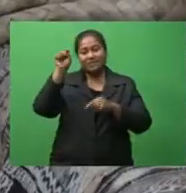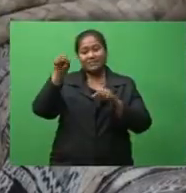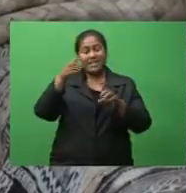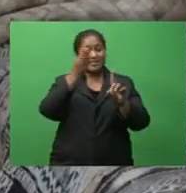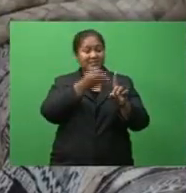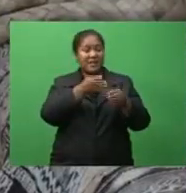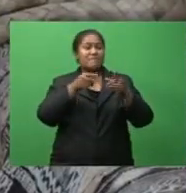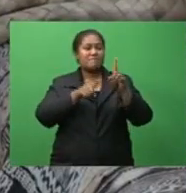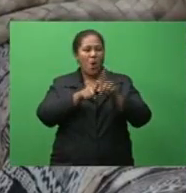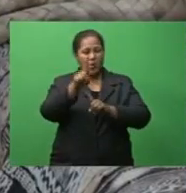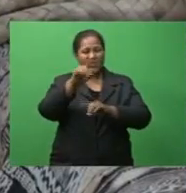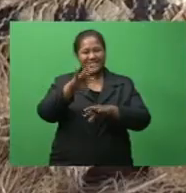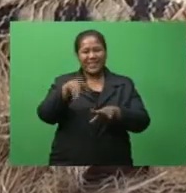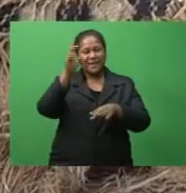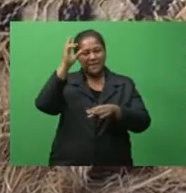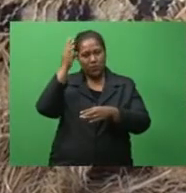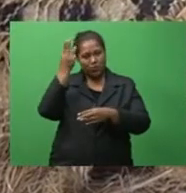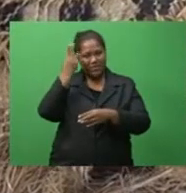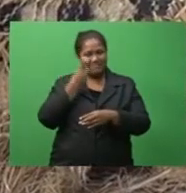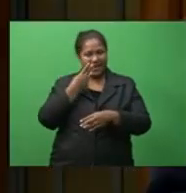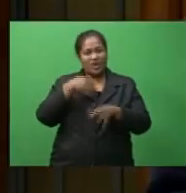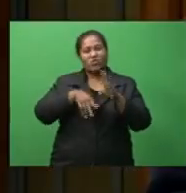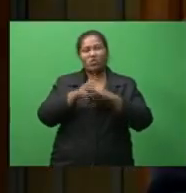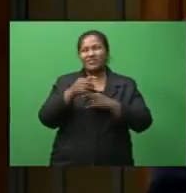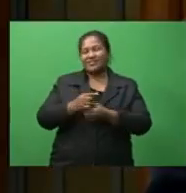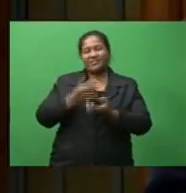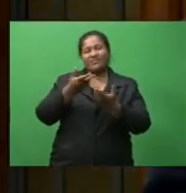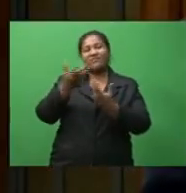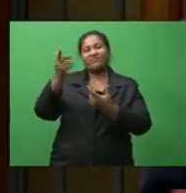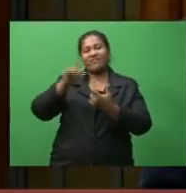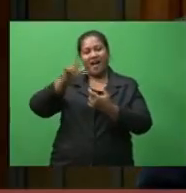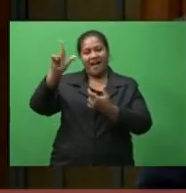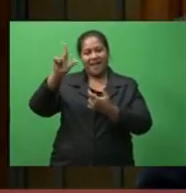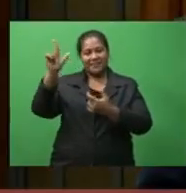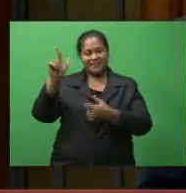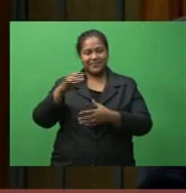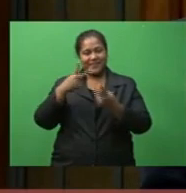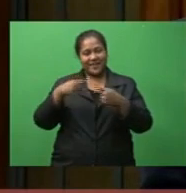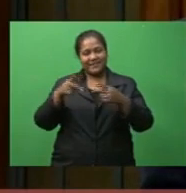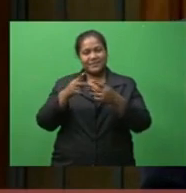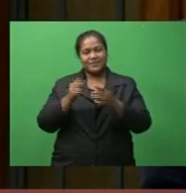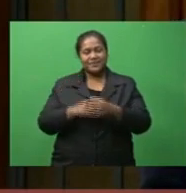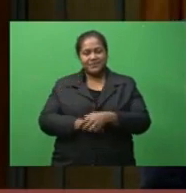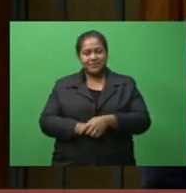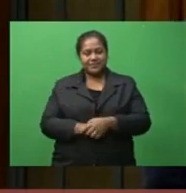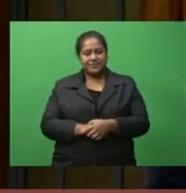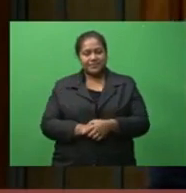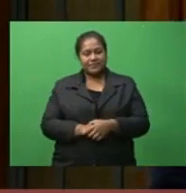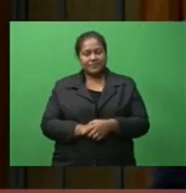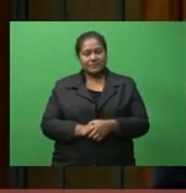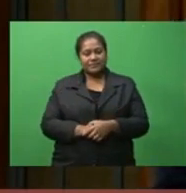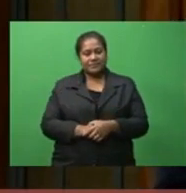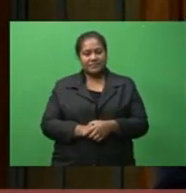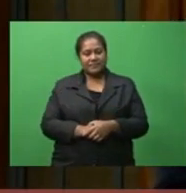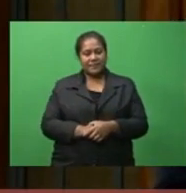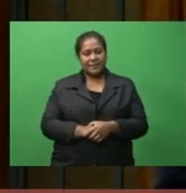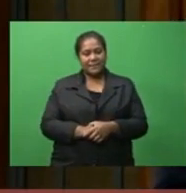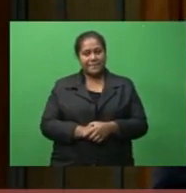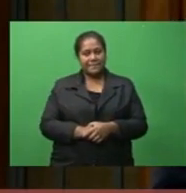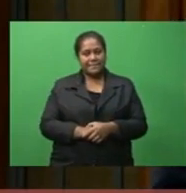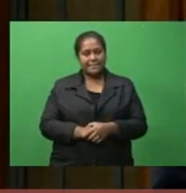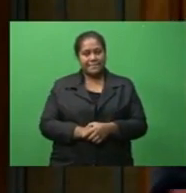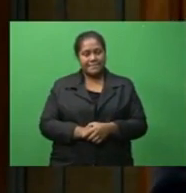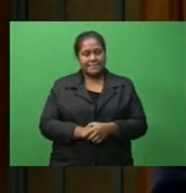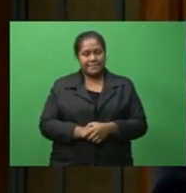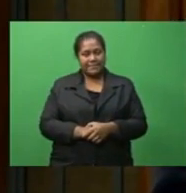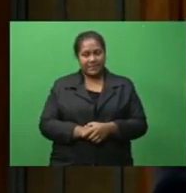those in the rural and maritime areas. The campaign helps to reduce our rising import bills and the country's